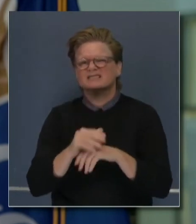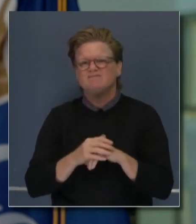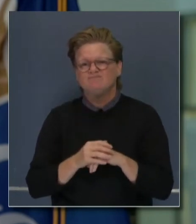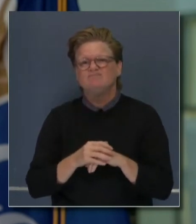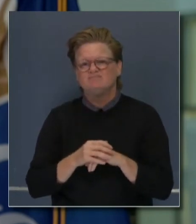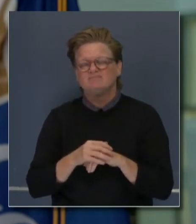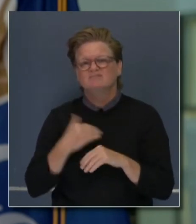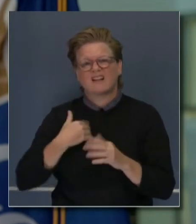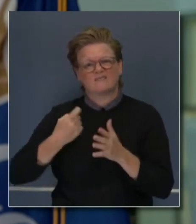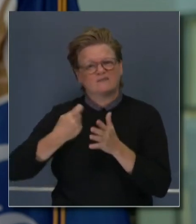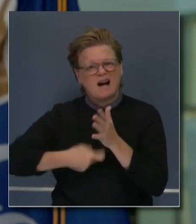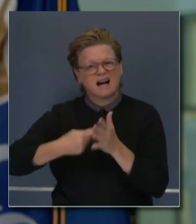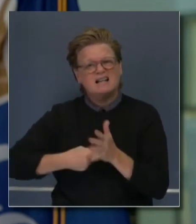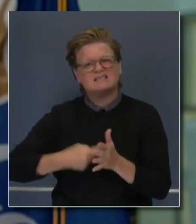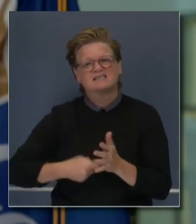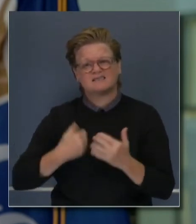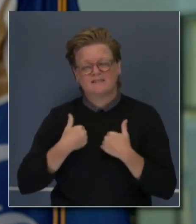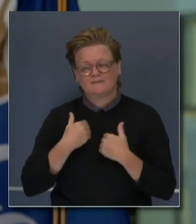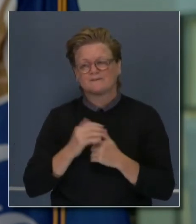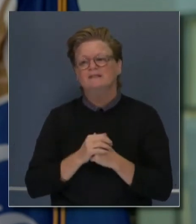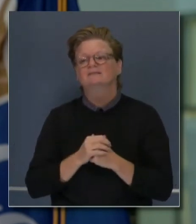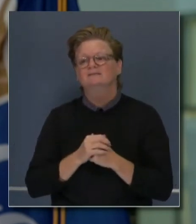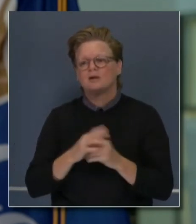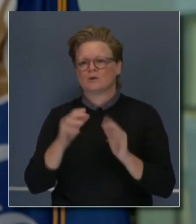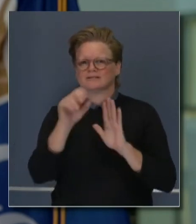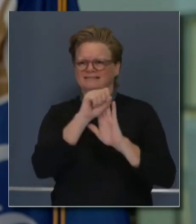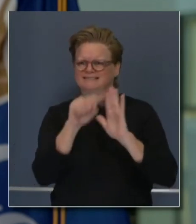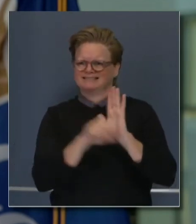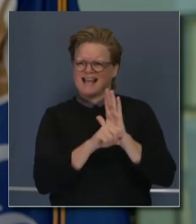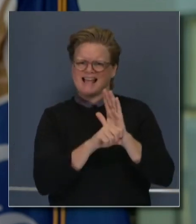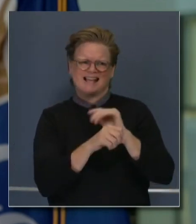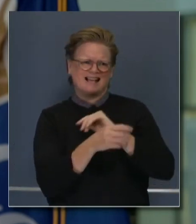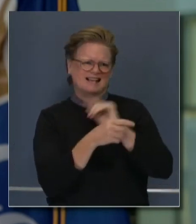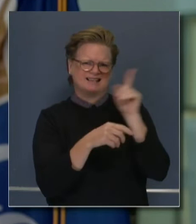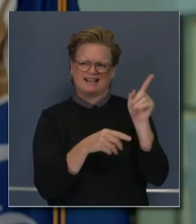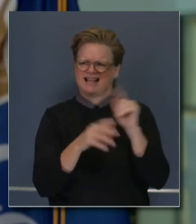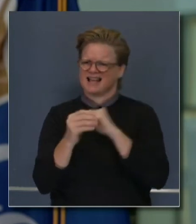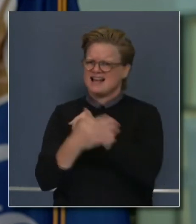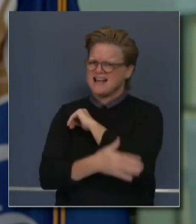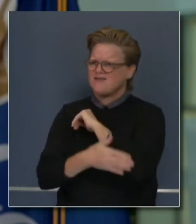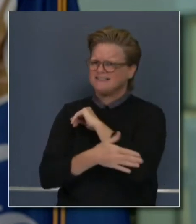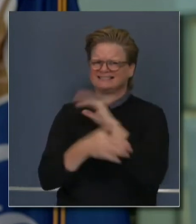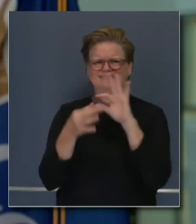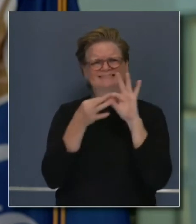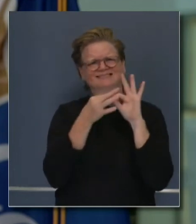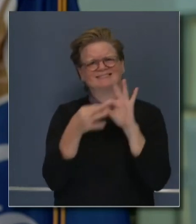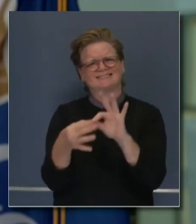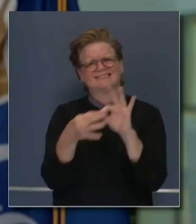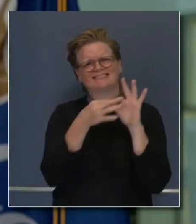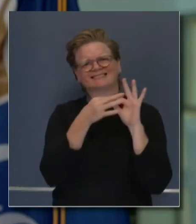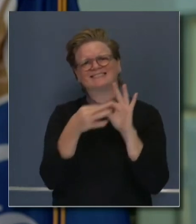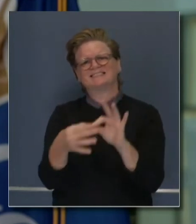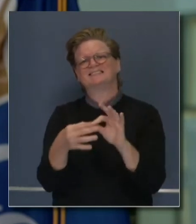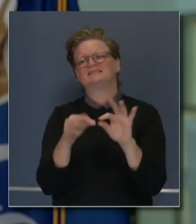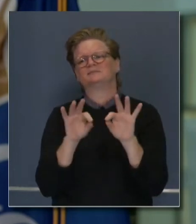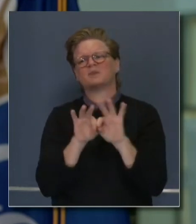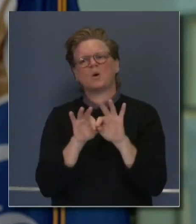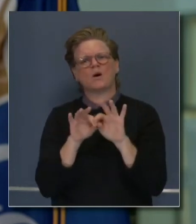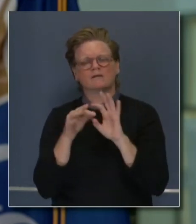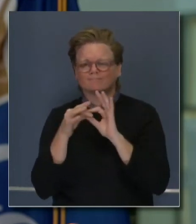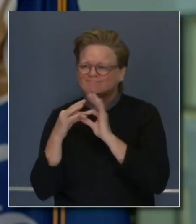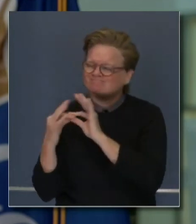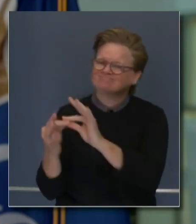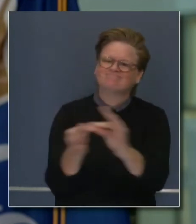now working in a much more collaborative environment with other state agencies, more proactively, OSHA in